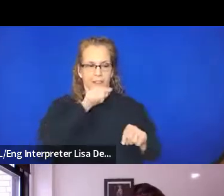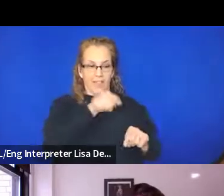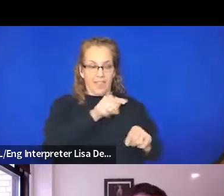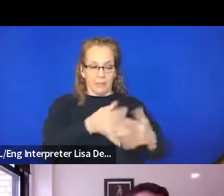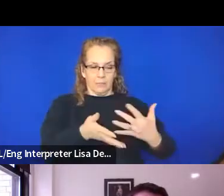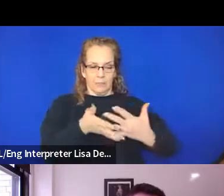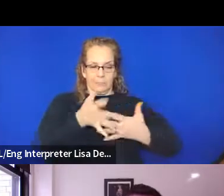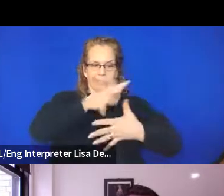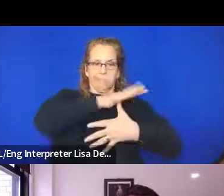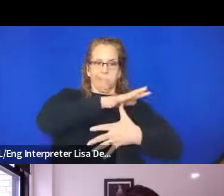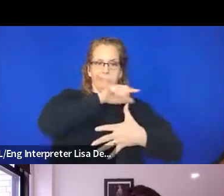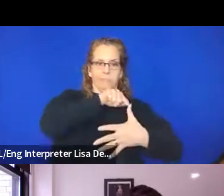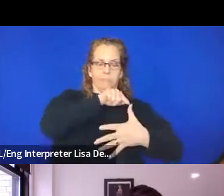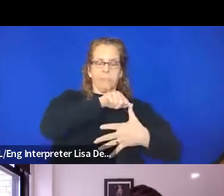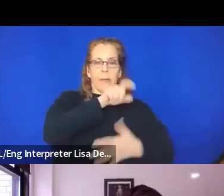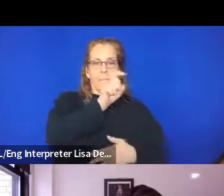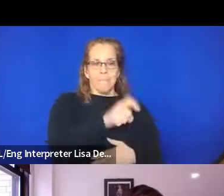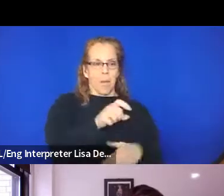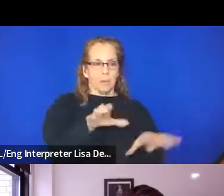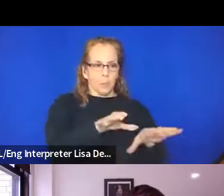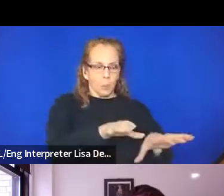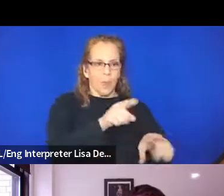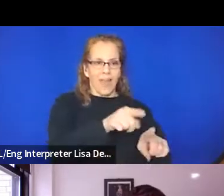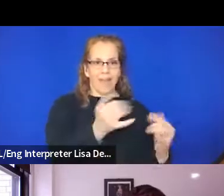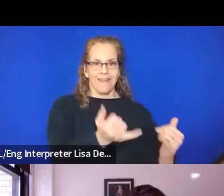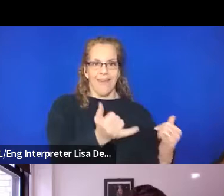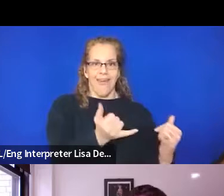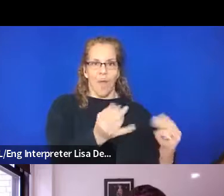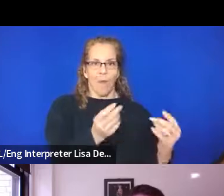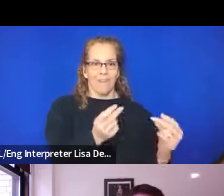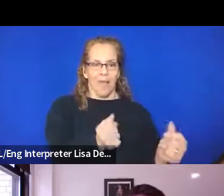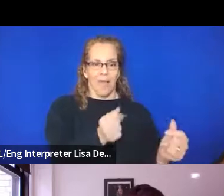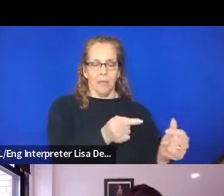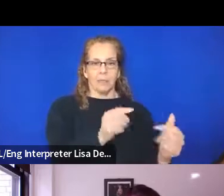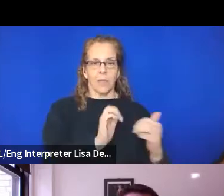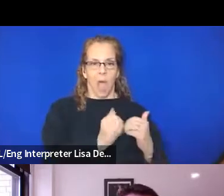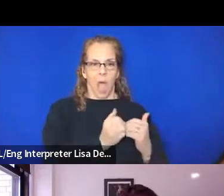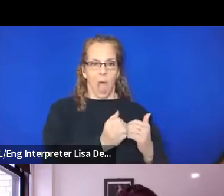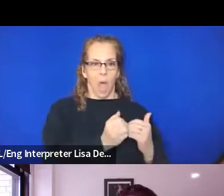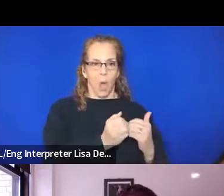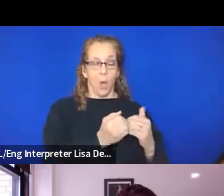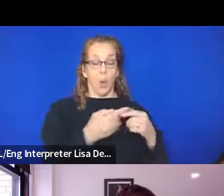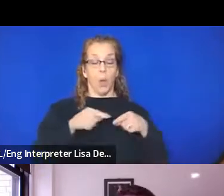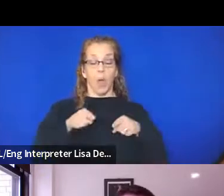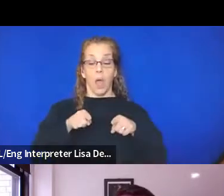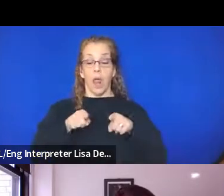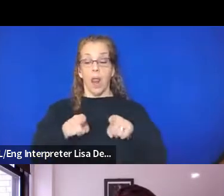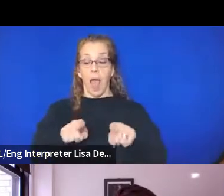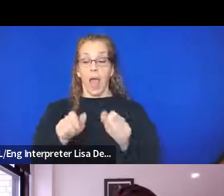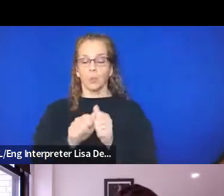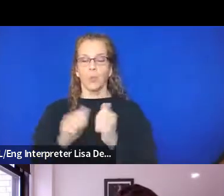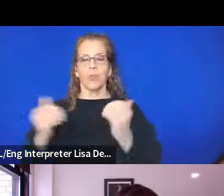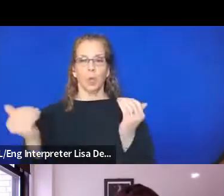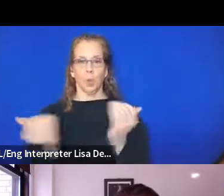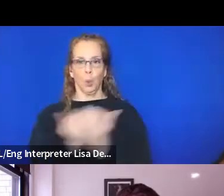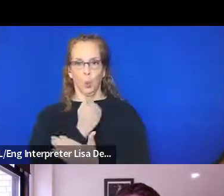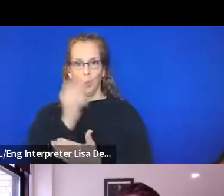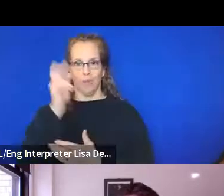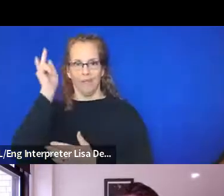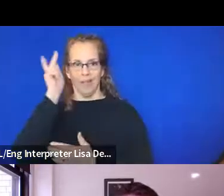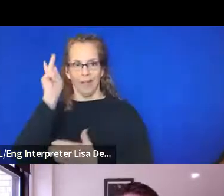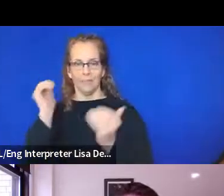happen fast. How do we do this in a way that aligns with the new practices that we